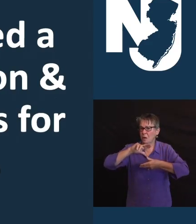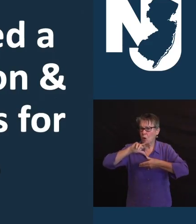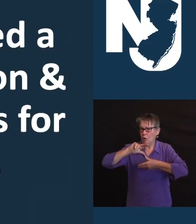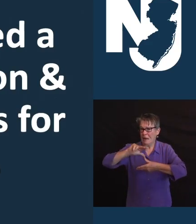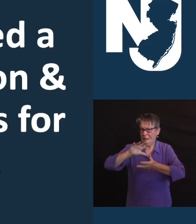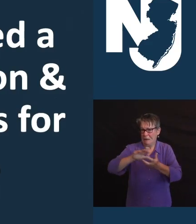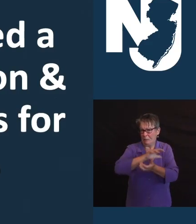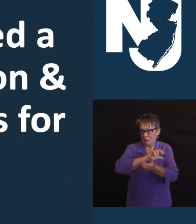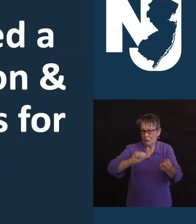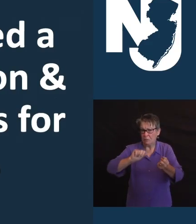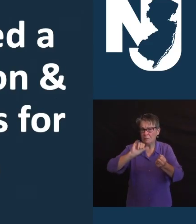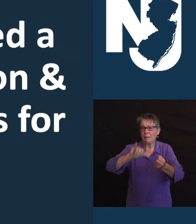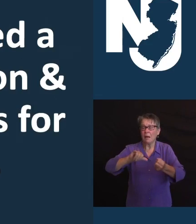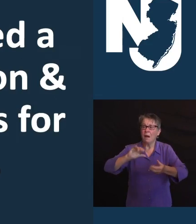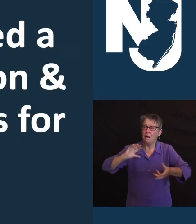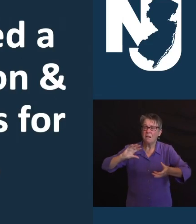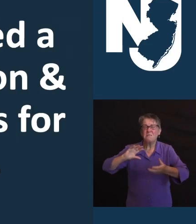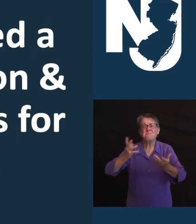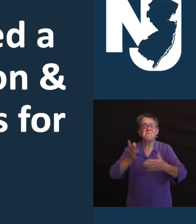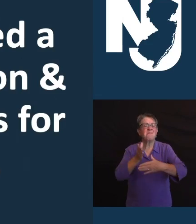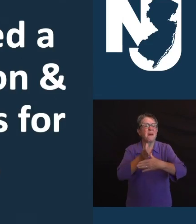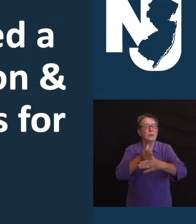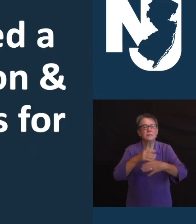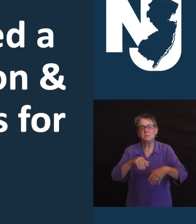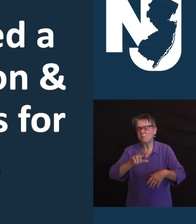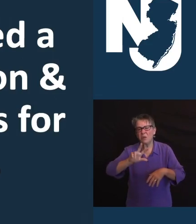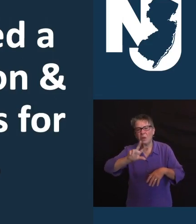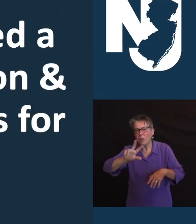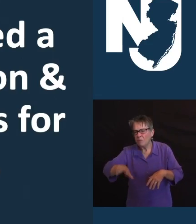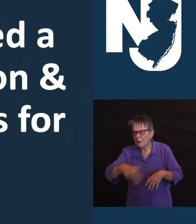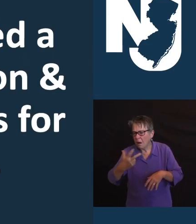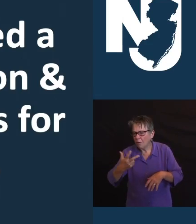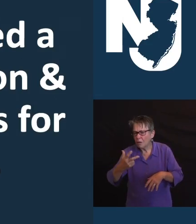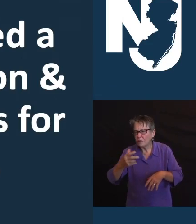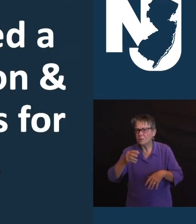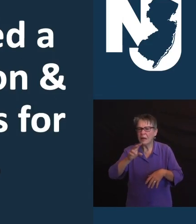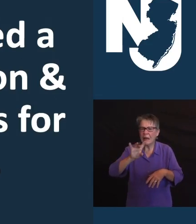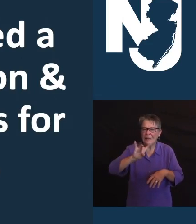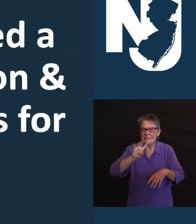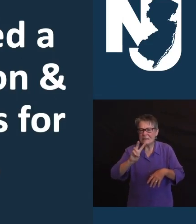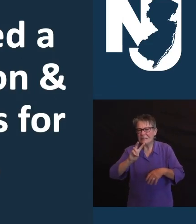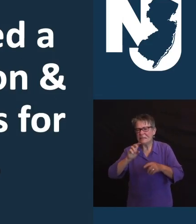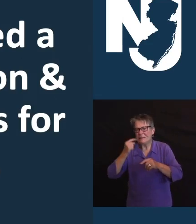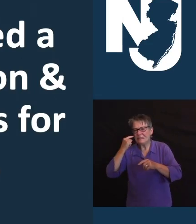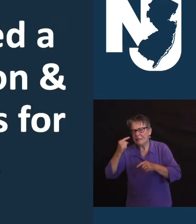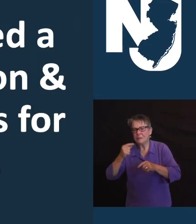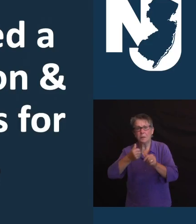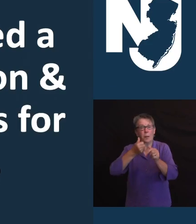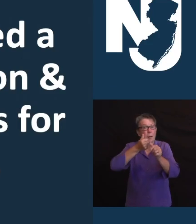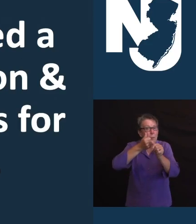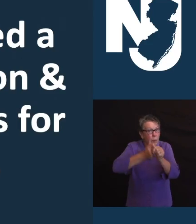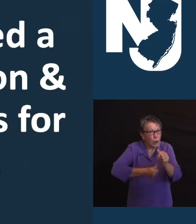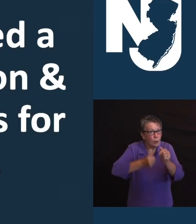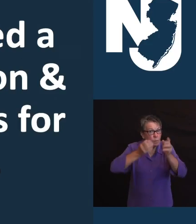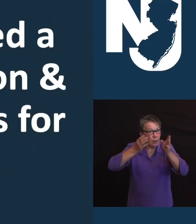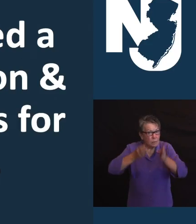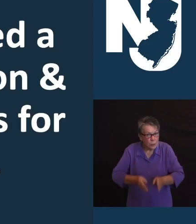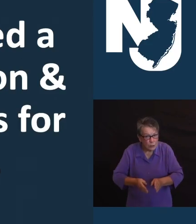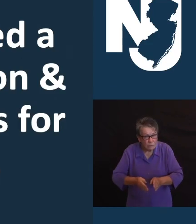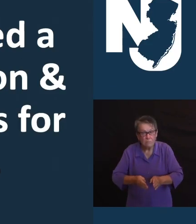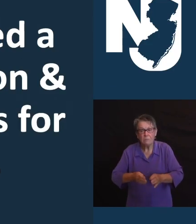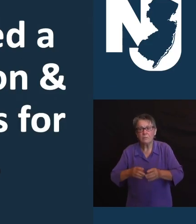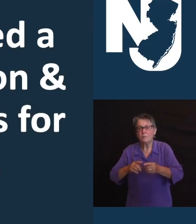$32.42 per capita in Salem County. Both of those far exceed the baseline mark of $1.53